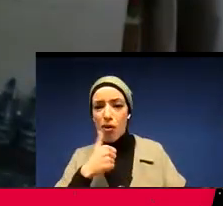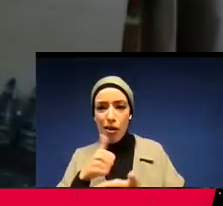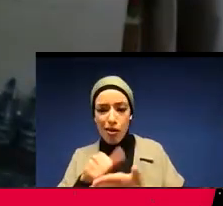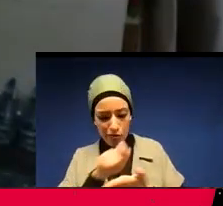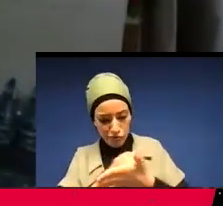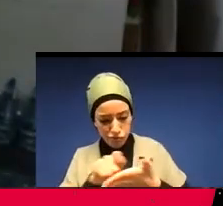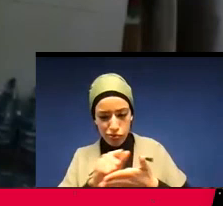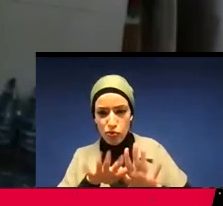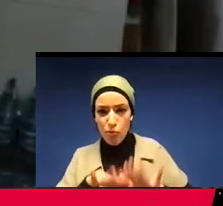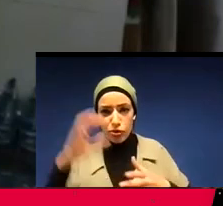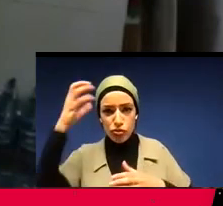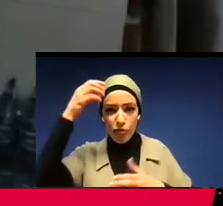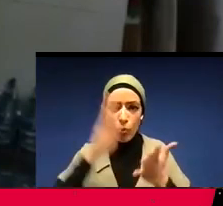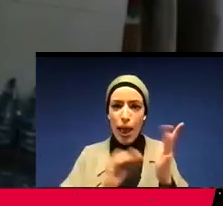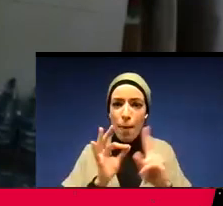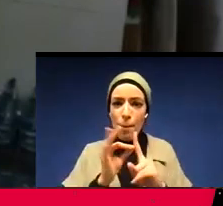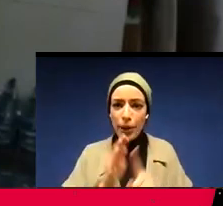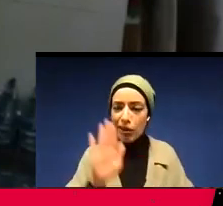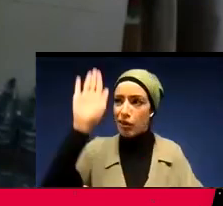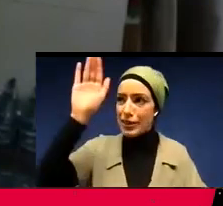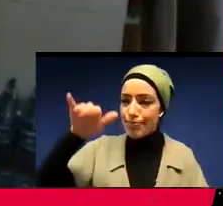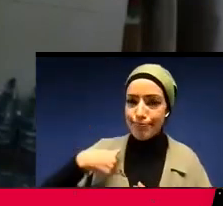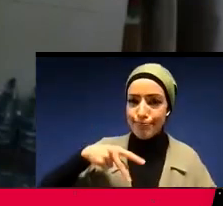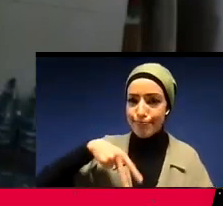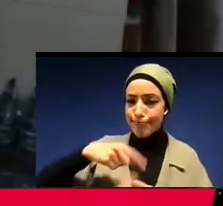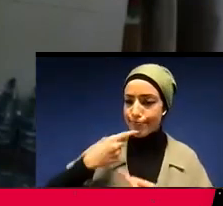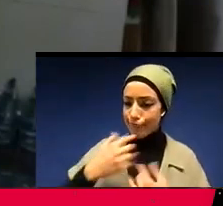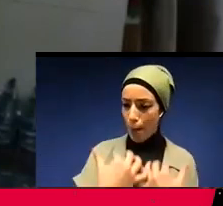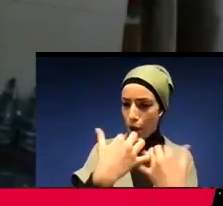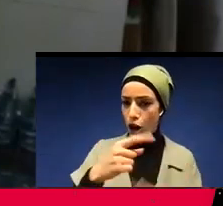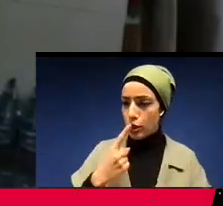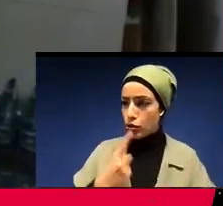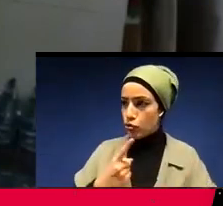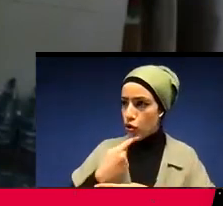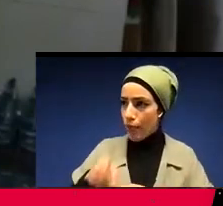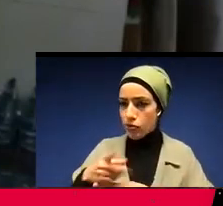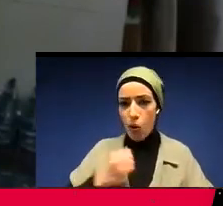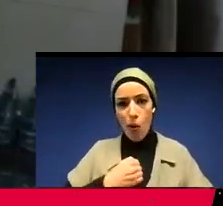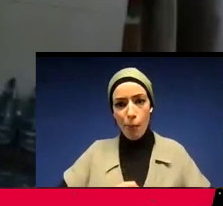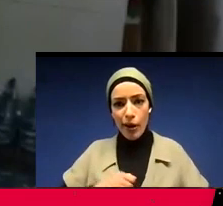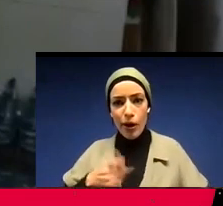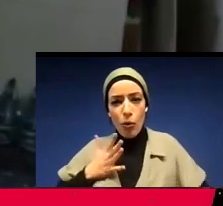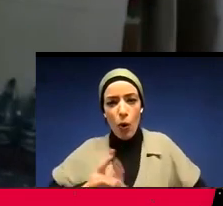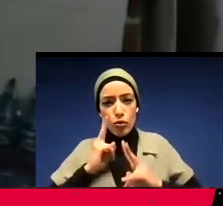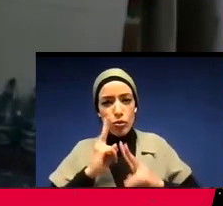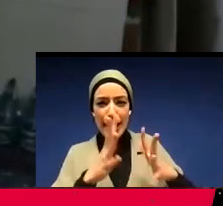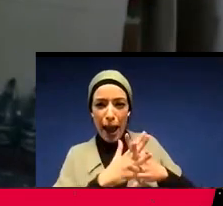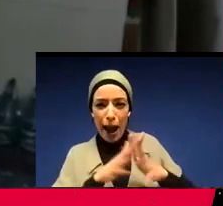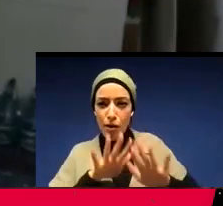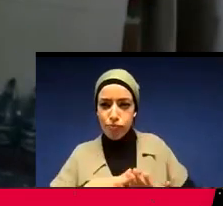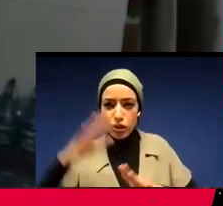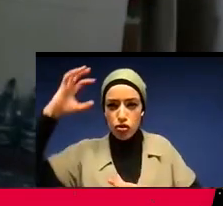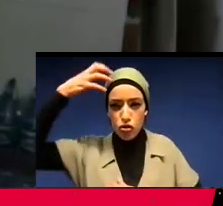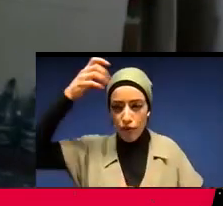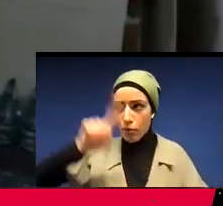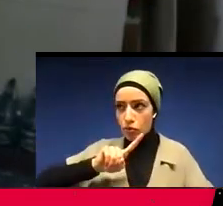is written to the British government in parliament or a member of parliament raising the matter, then let's see how the British